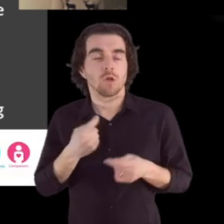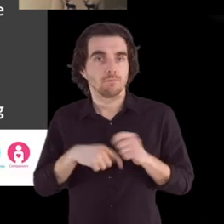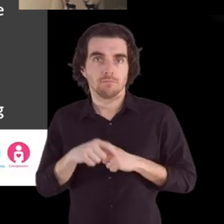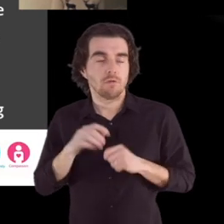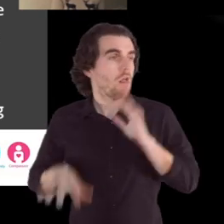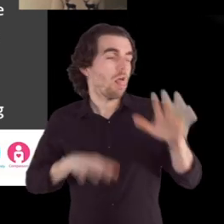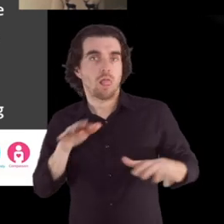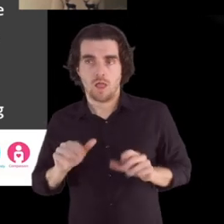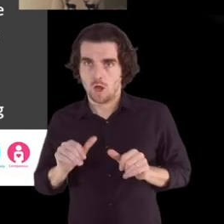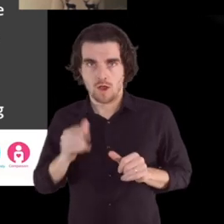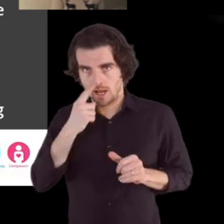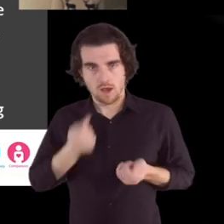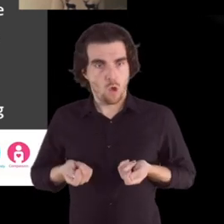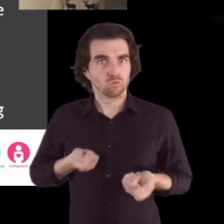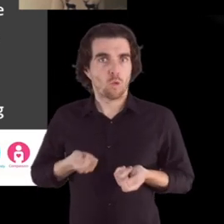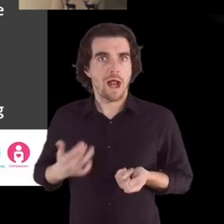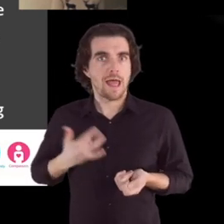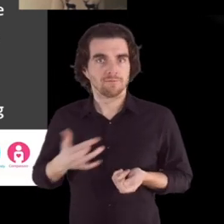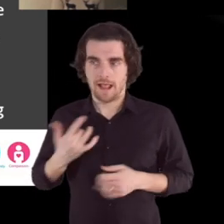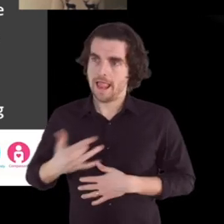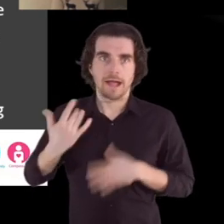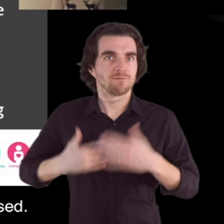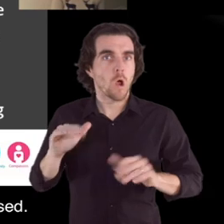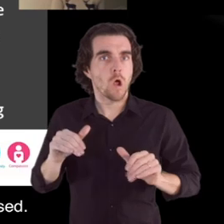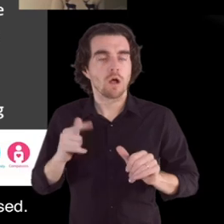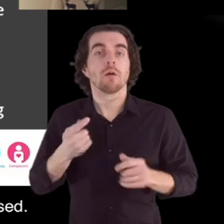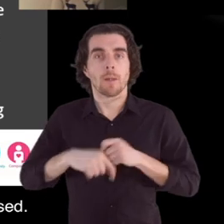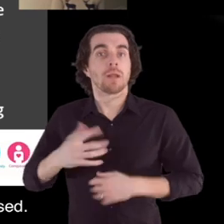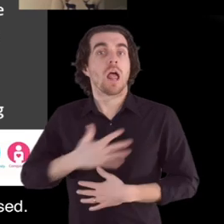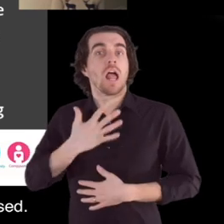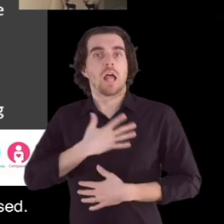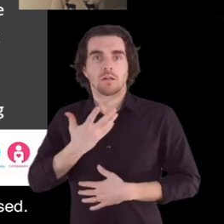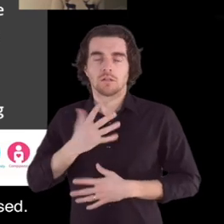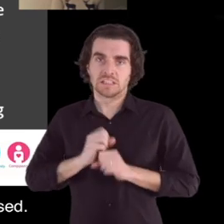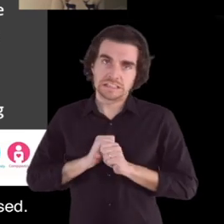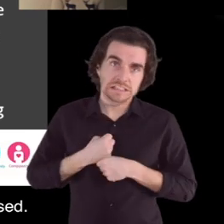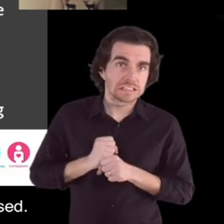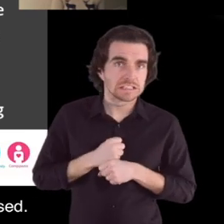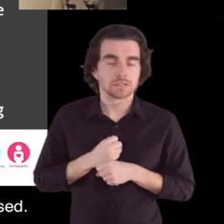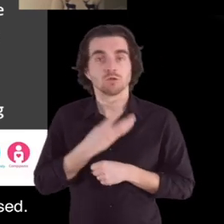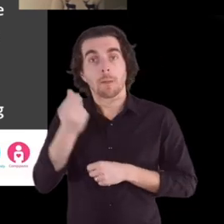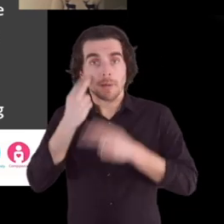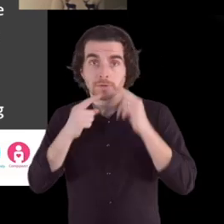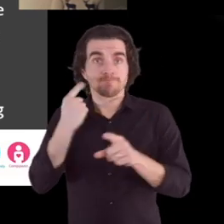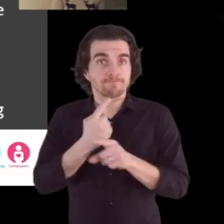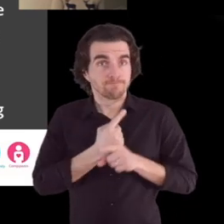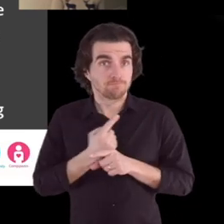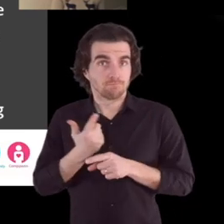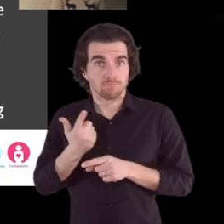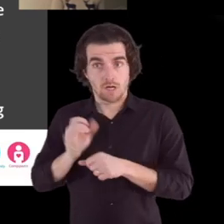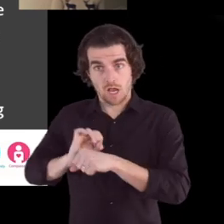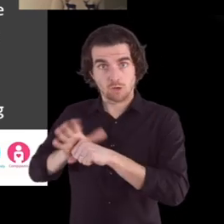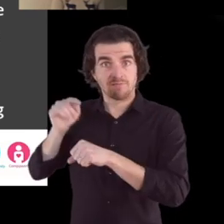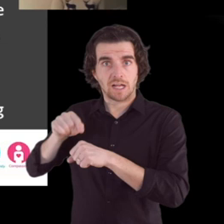And leading to a loss of control over your world and your life. And again, feeling anxious and distressed. Some people have talked about through